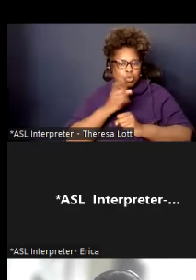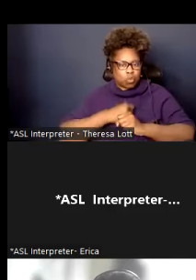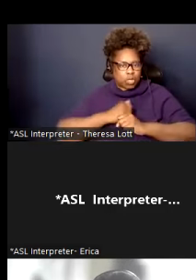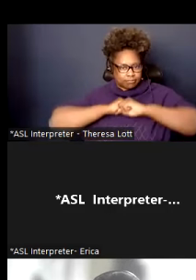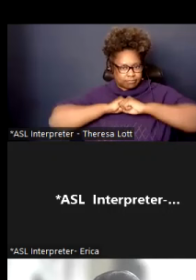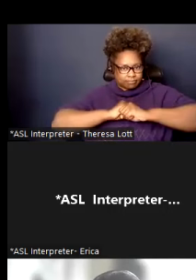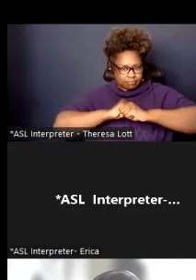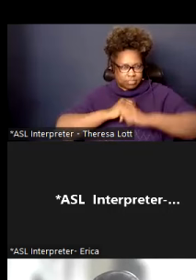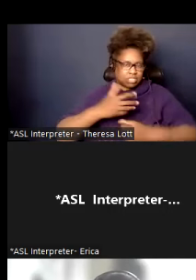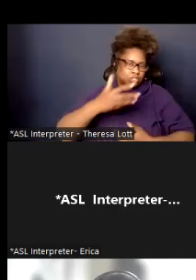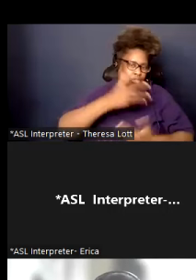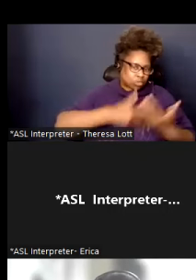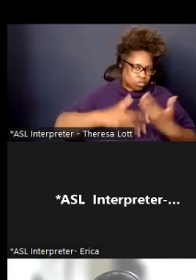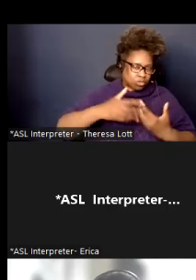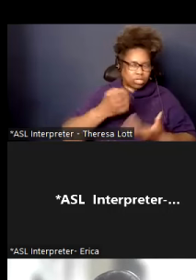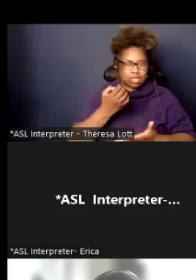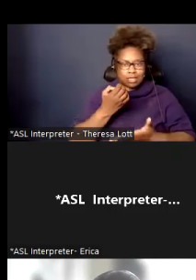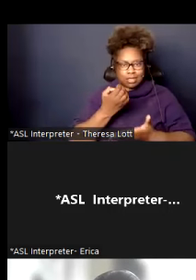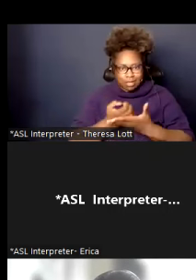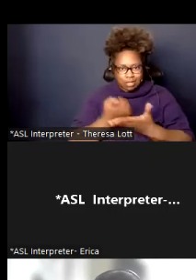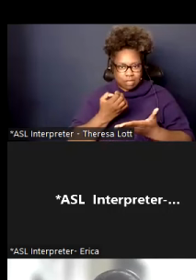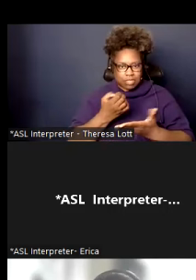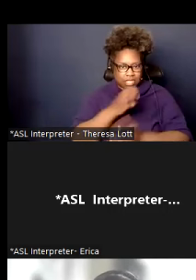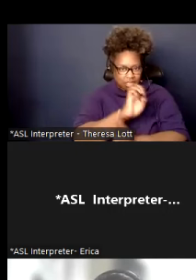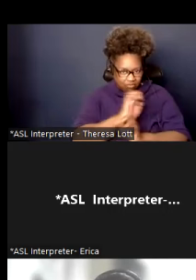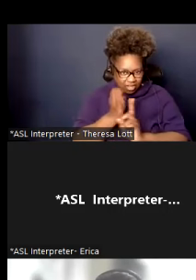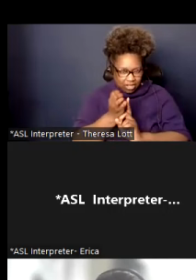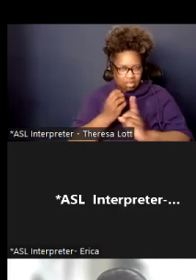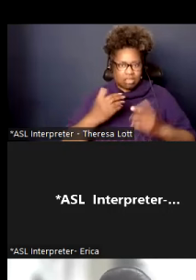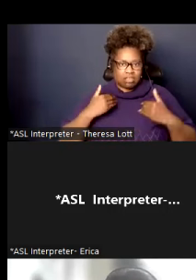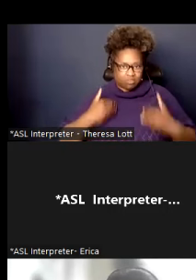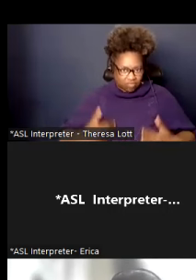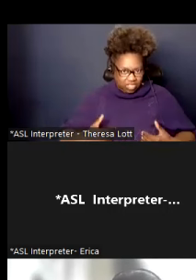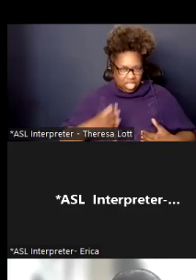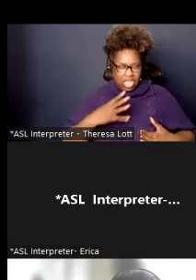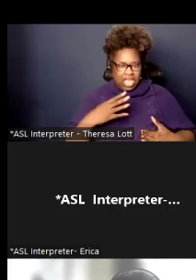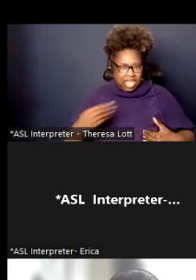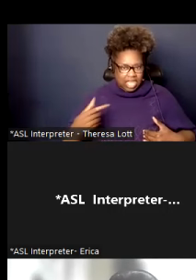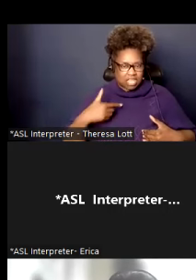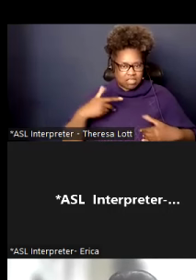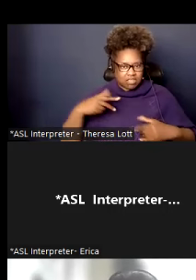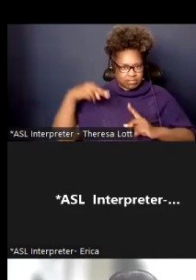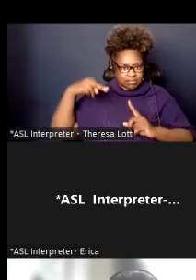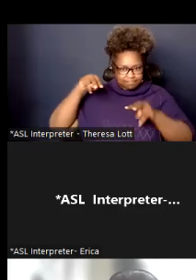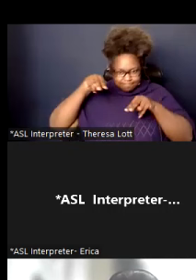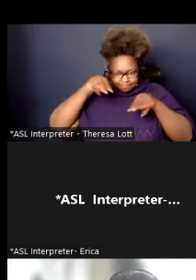social, economic, environmental, physical, and governance.